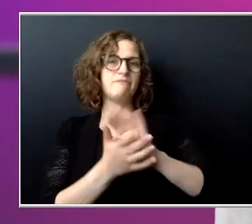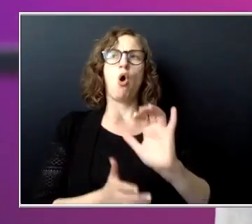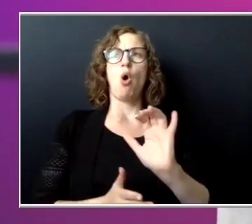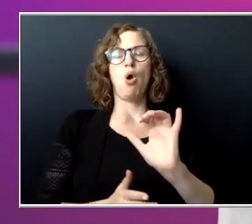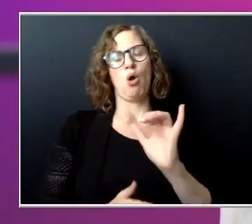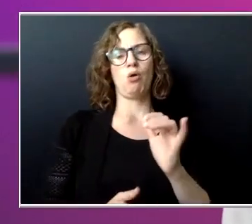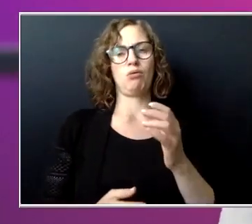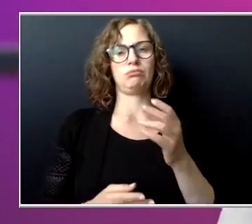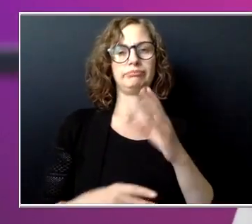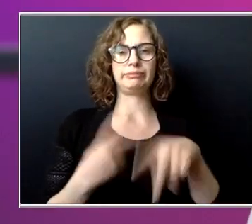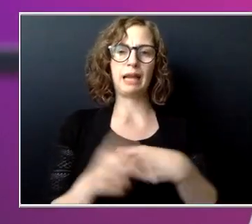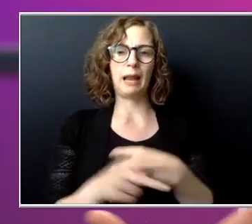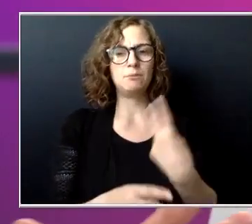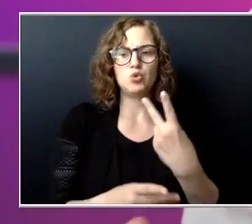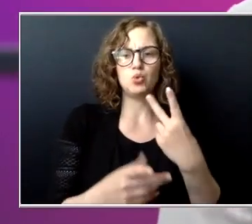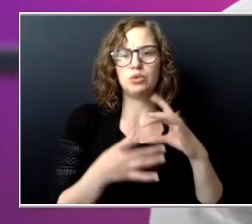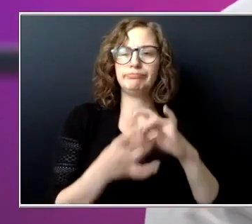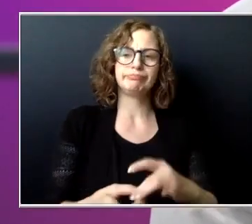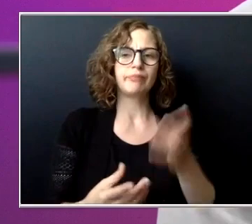talking about earlier,